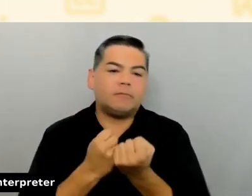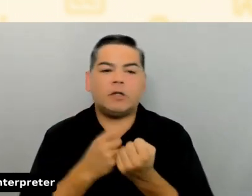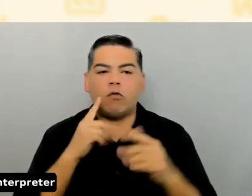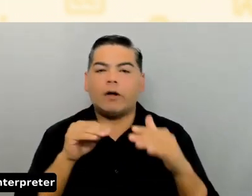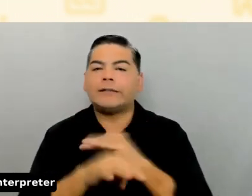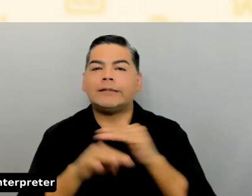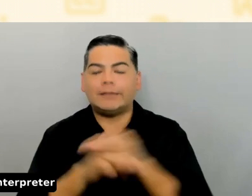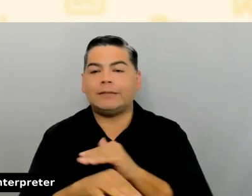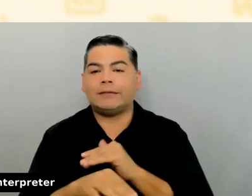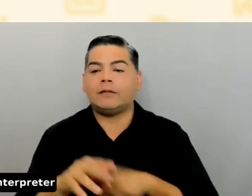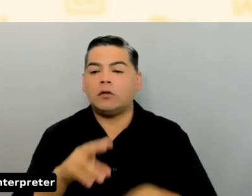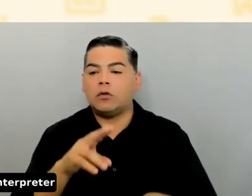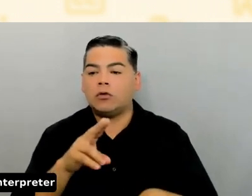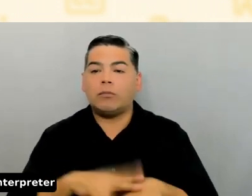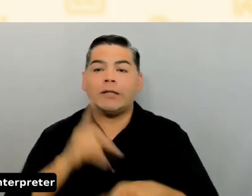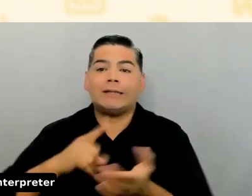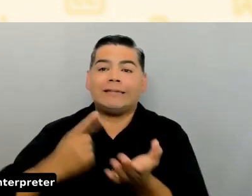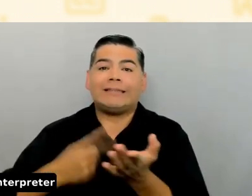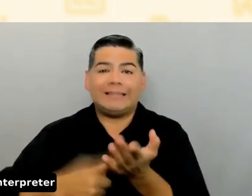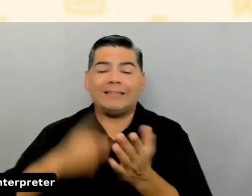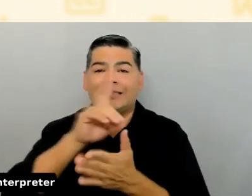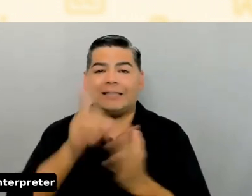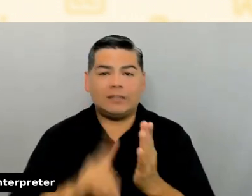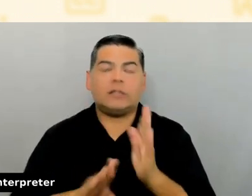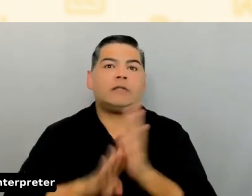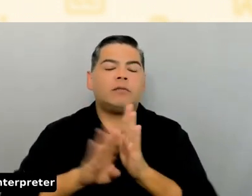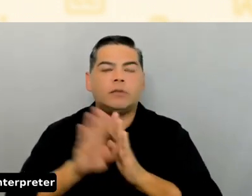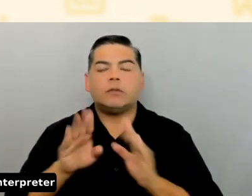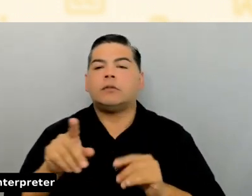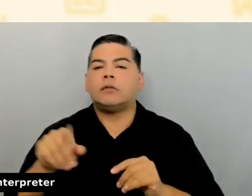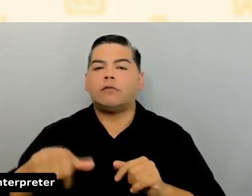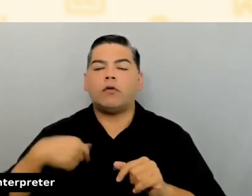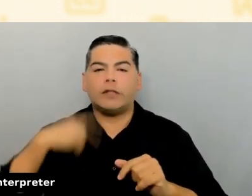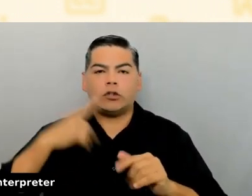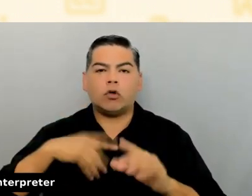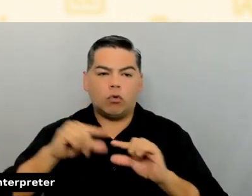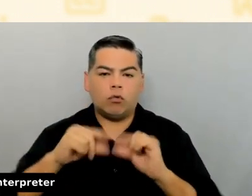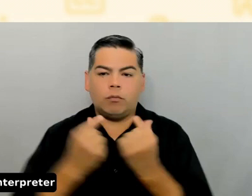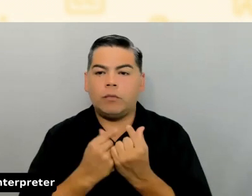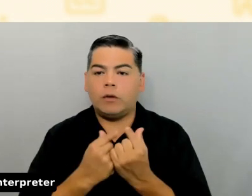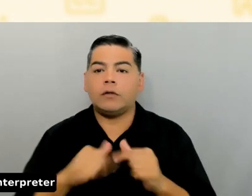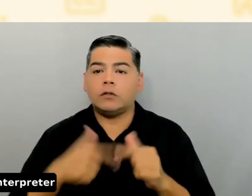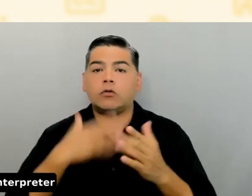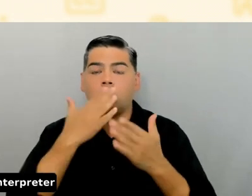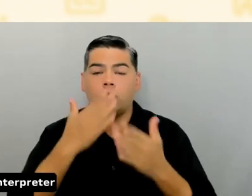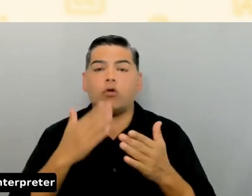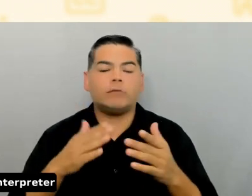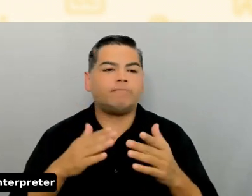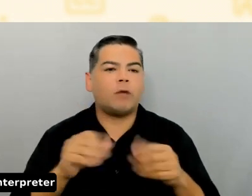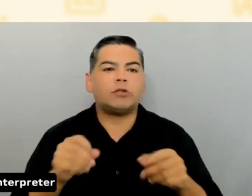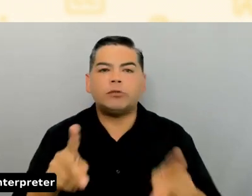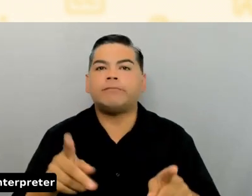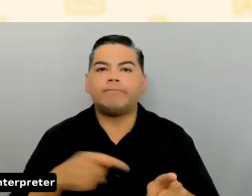talk with designers and developers in my group, and this has been a really great opportunity to speak